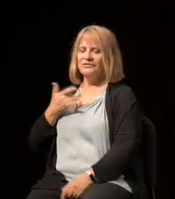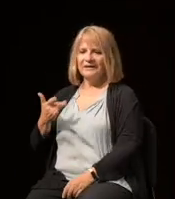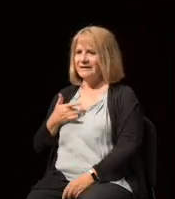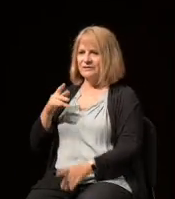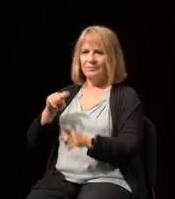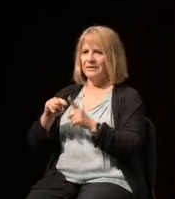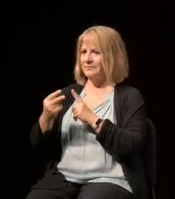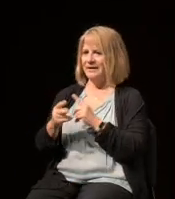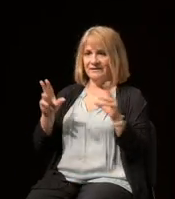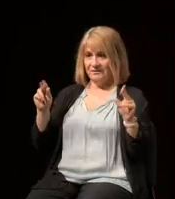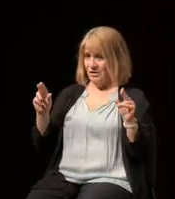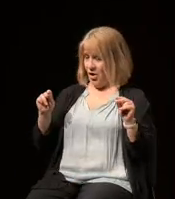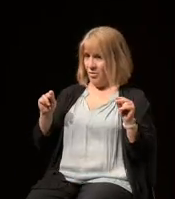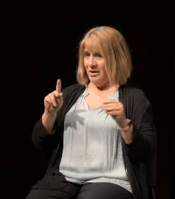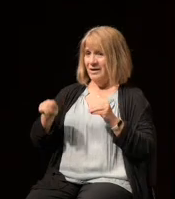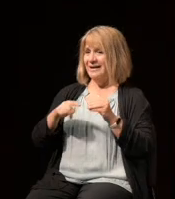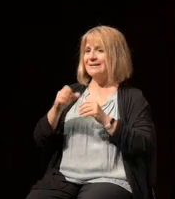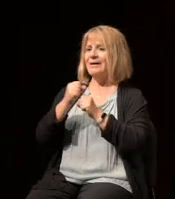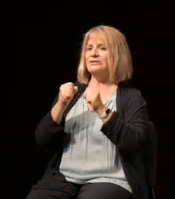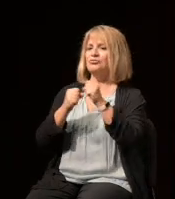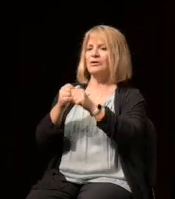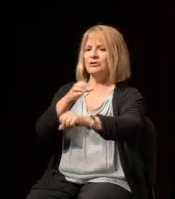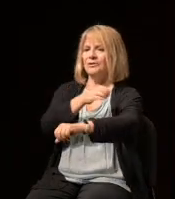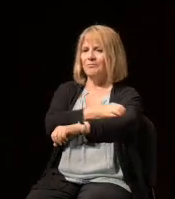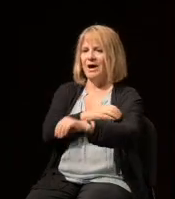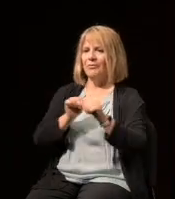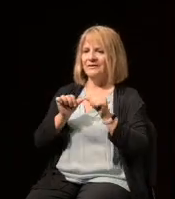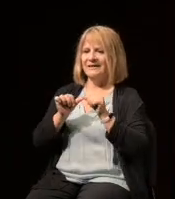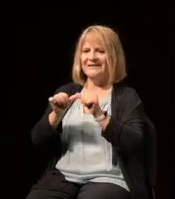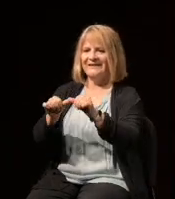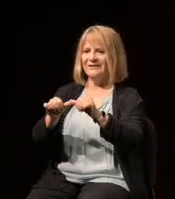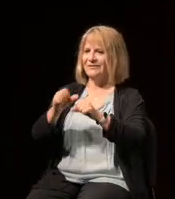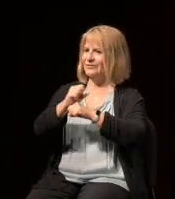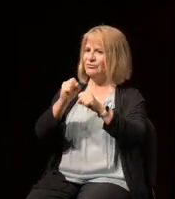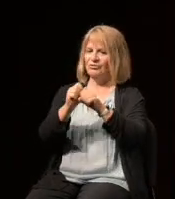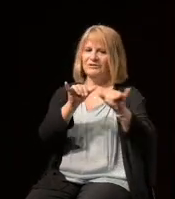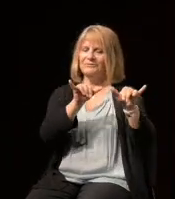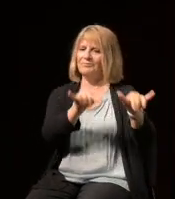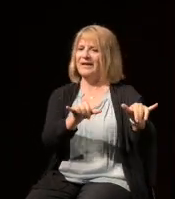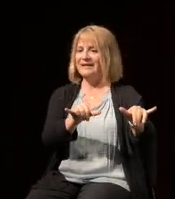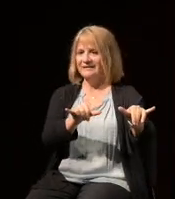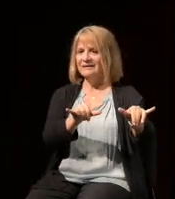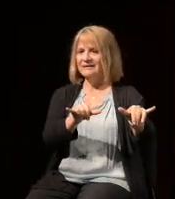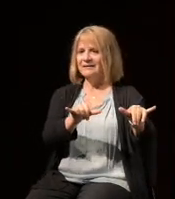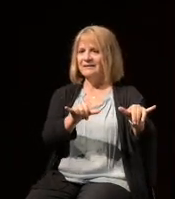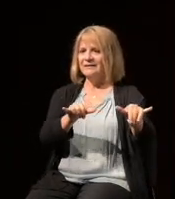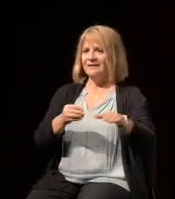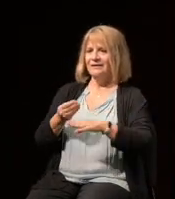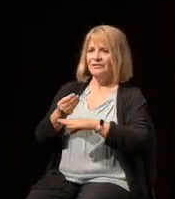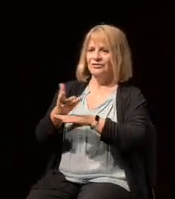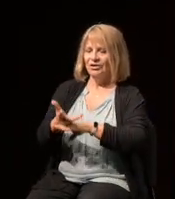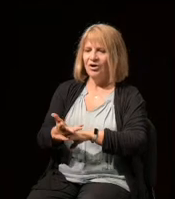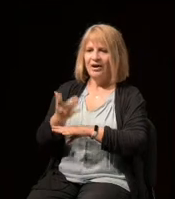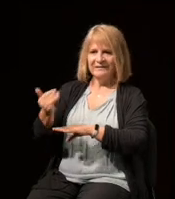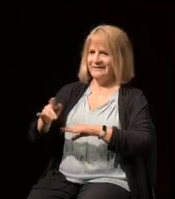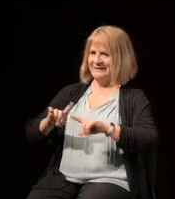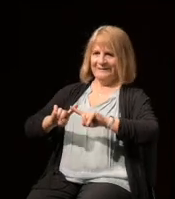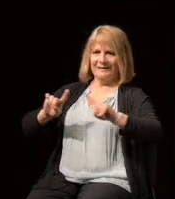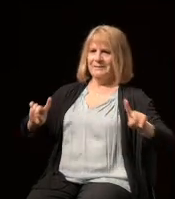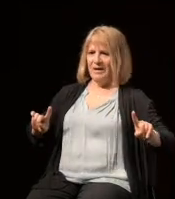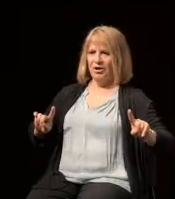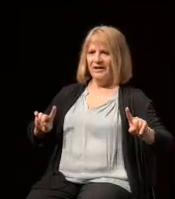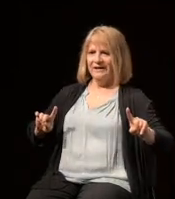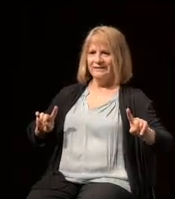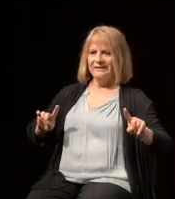perspectives, it is about the structure and the power to keep those structures in place in order to produce the disparities that can